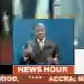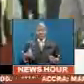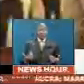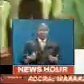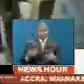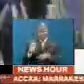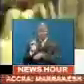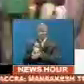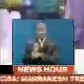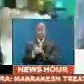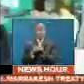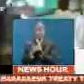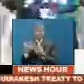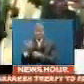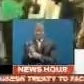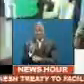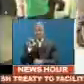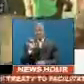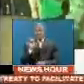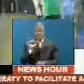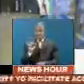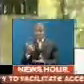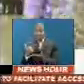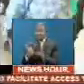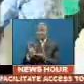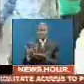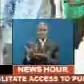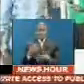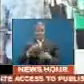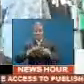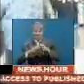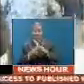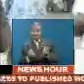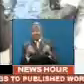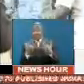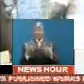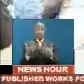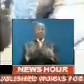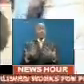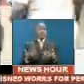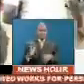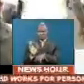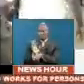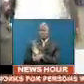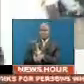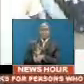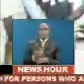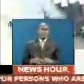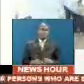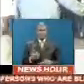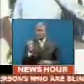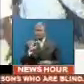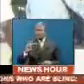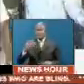Support is therefore an avenue to help solve some of the funding challenges that confront many young entrepreneurs. The program's 10 million